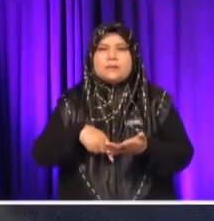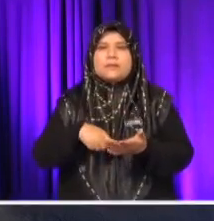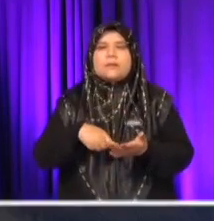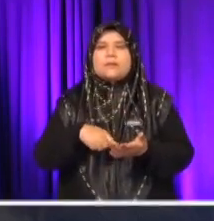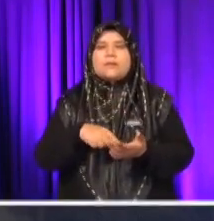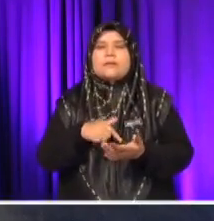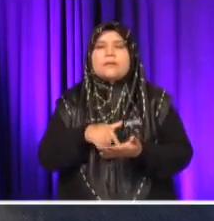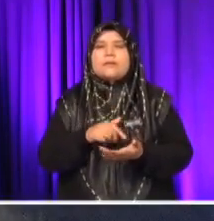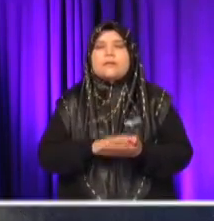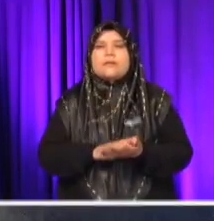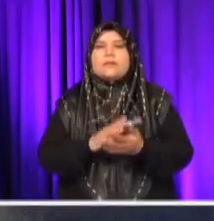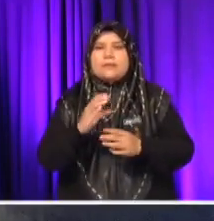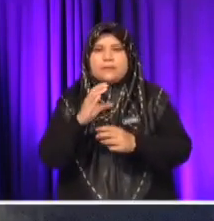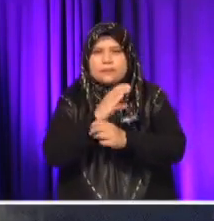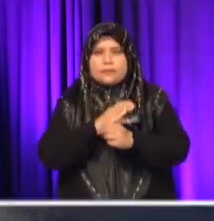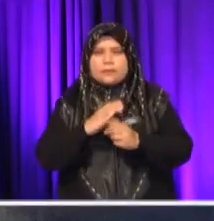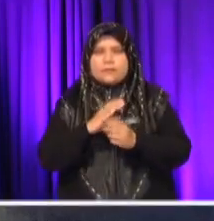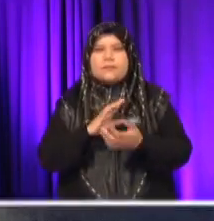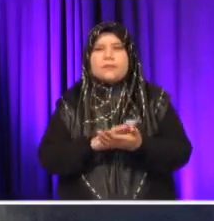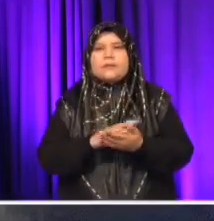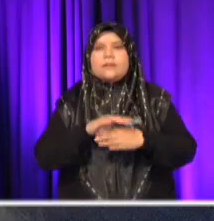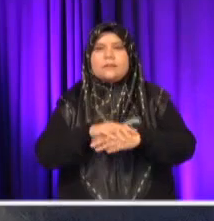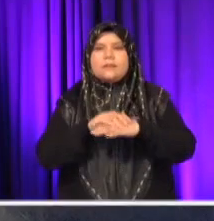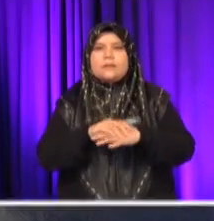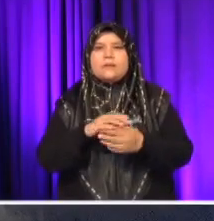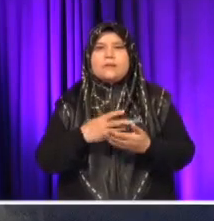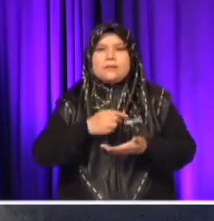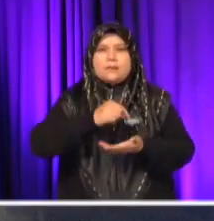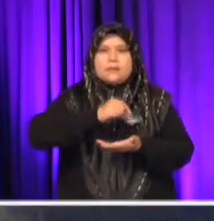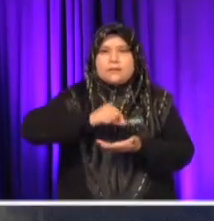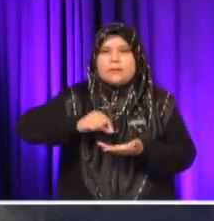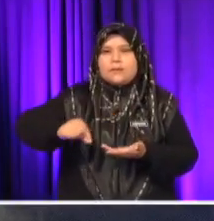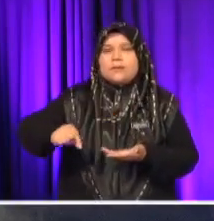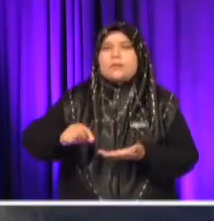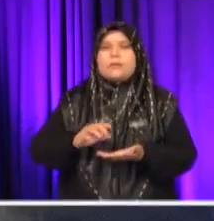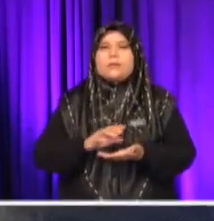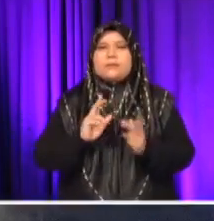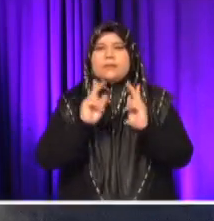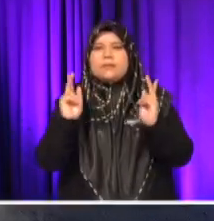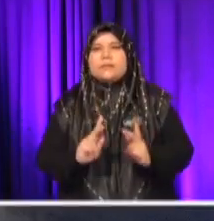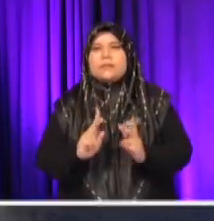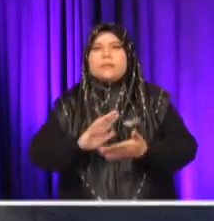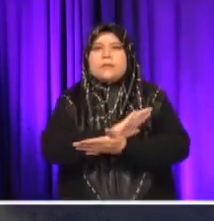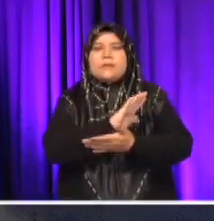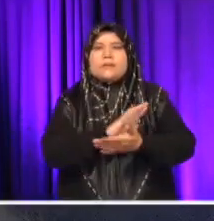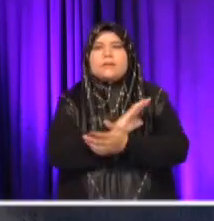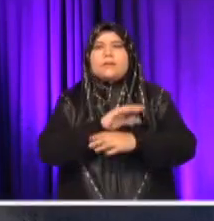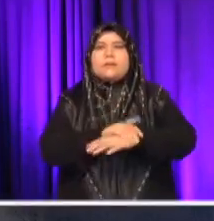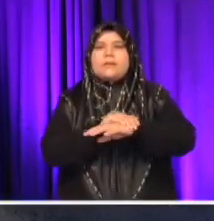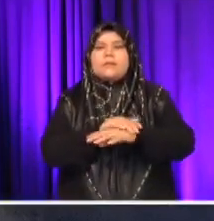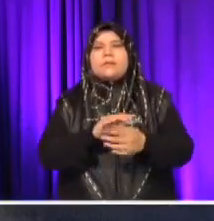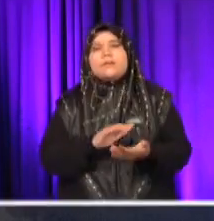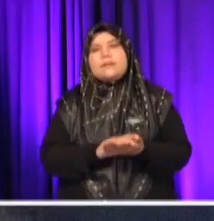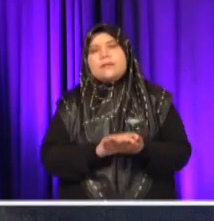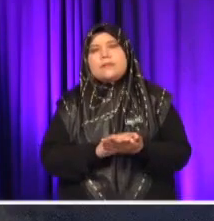reading and use of English task. Okay. Now we are going to see the writing task. Okay. Ooh, writing. Writing. Okay. Alright. So this is going to be a bit challenging,